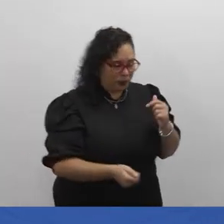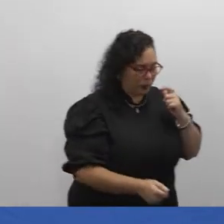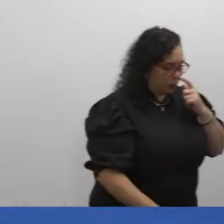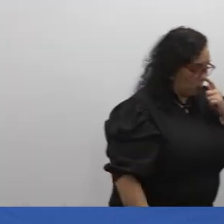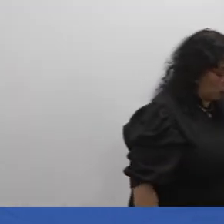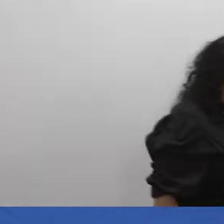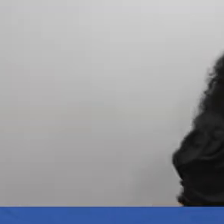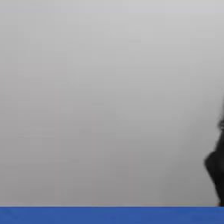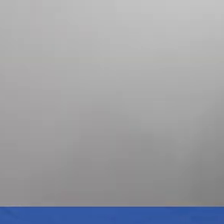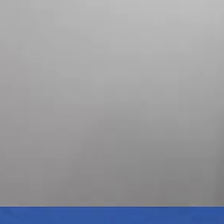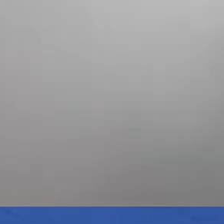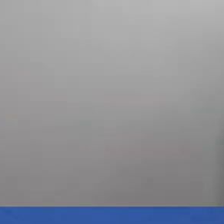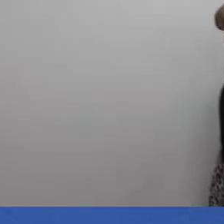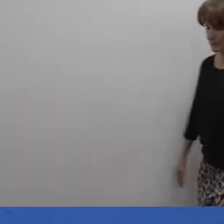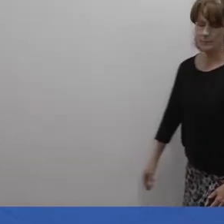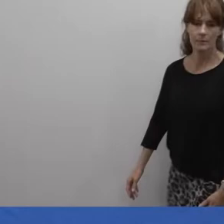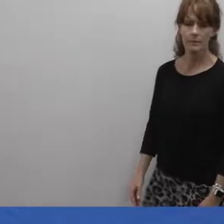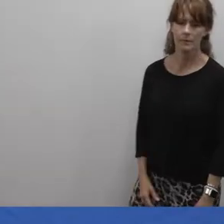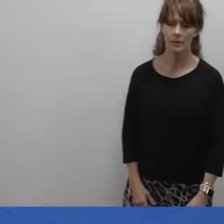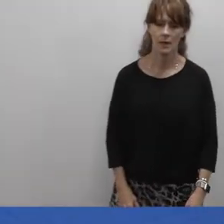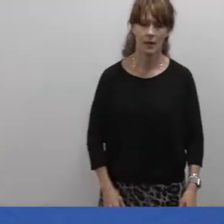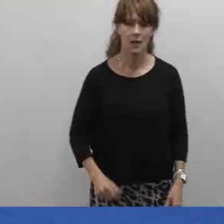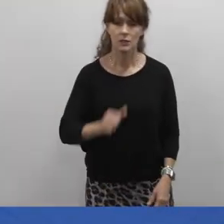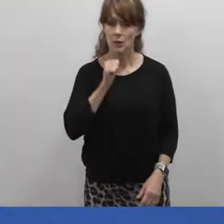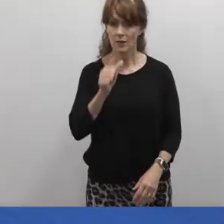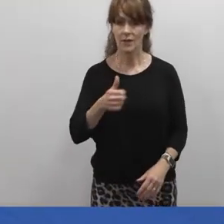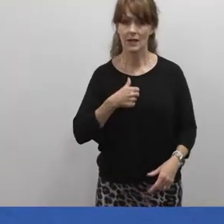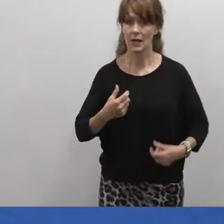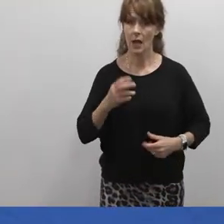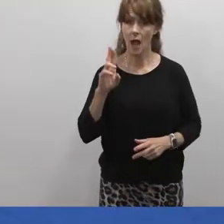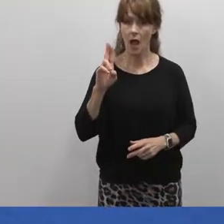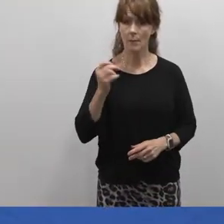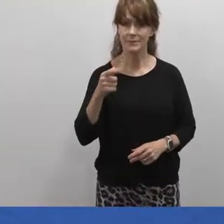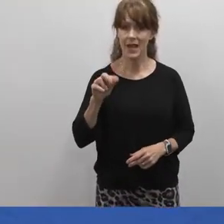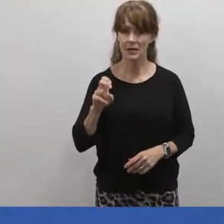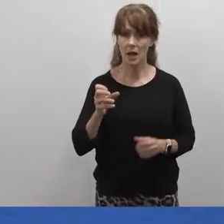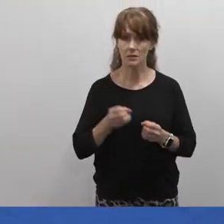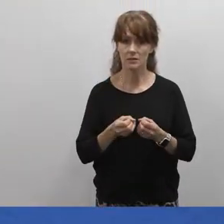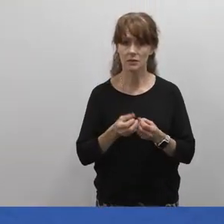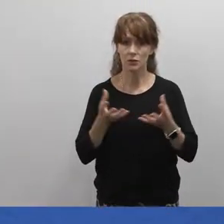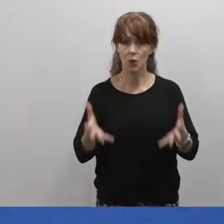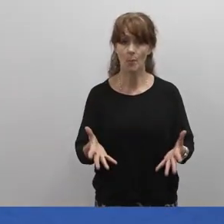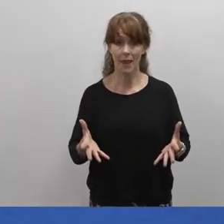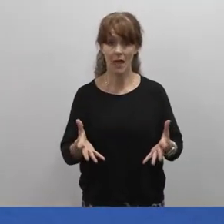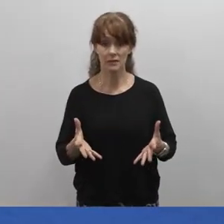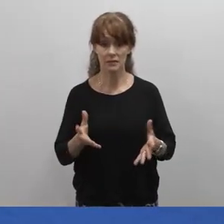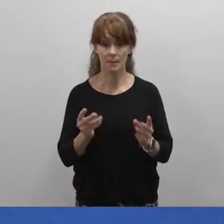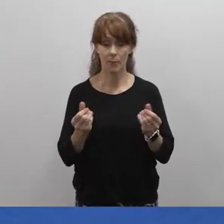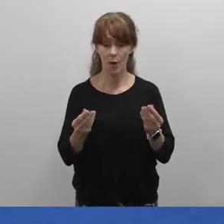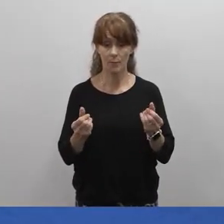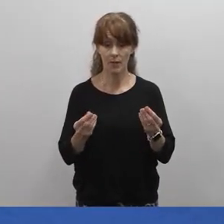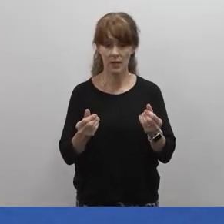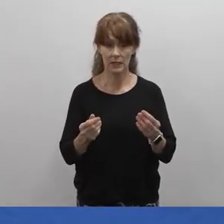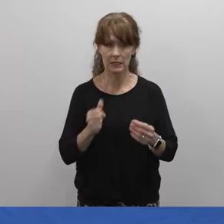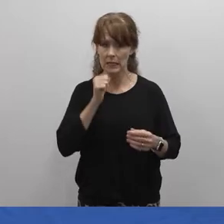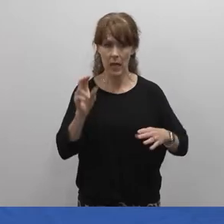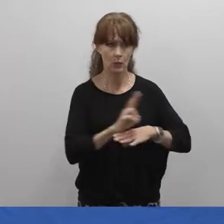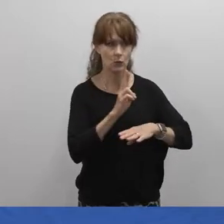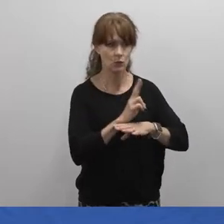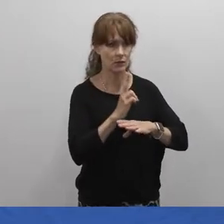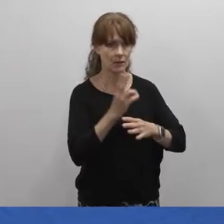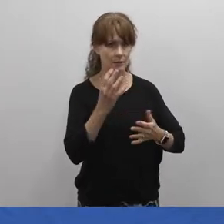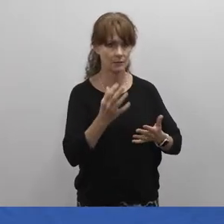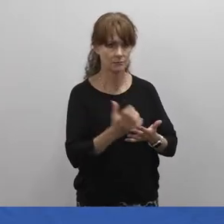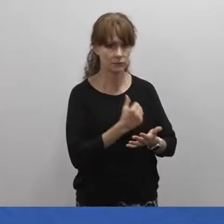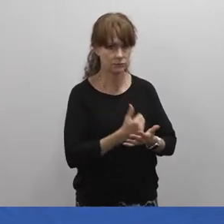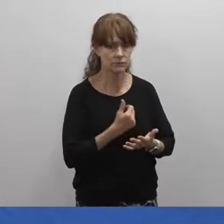haven't gotten an update on surplus properties in a while. So if we're talking about underutilization, and then, you know, we went through this